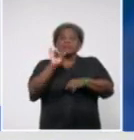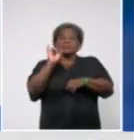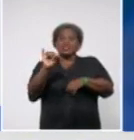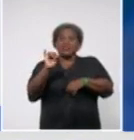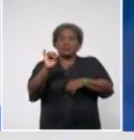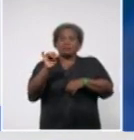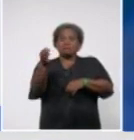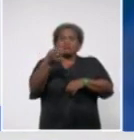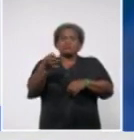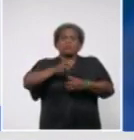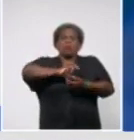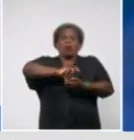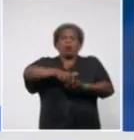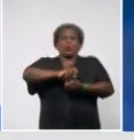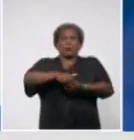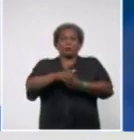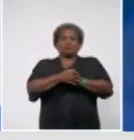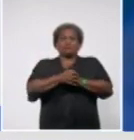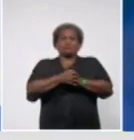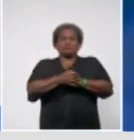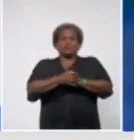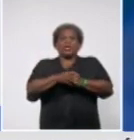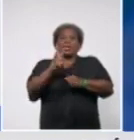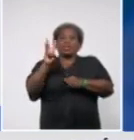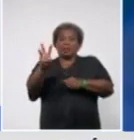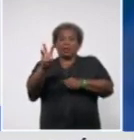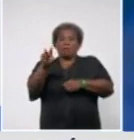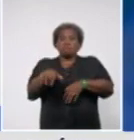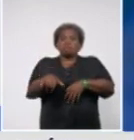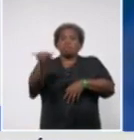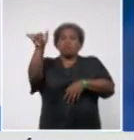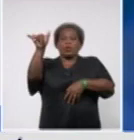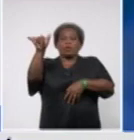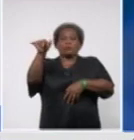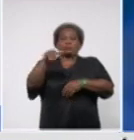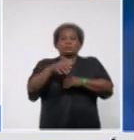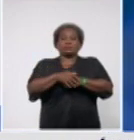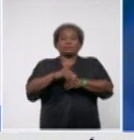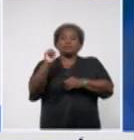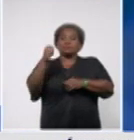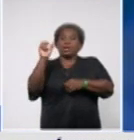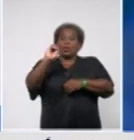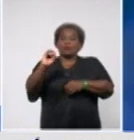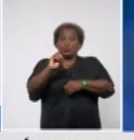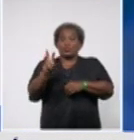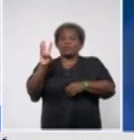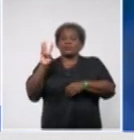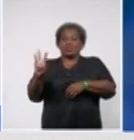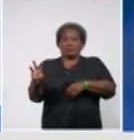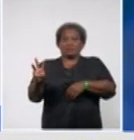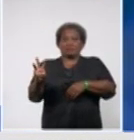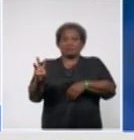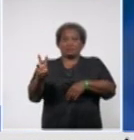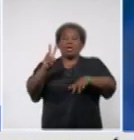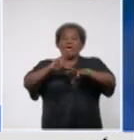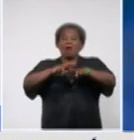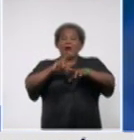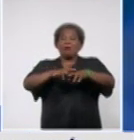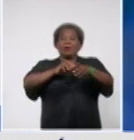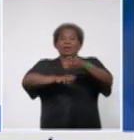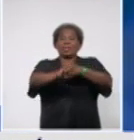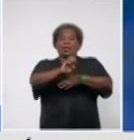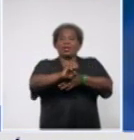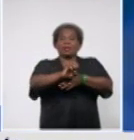del Este, Guanabacoa, Cotorro and Cerro, all with 1 each. The imported case